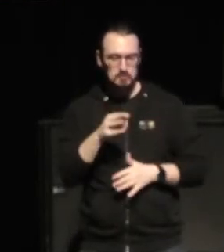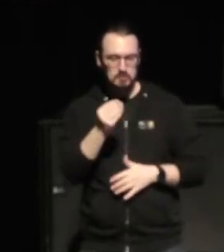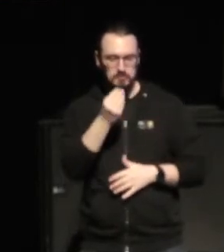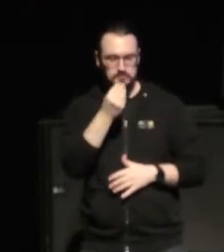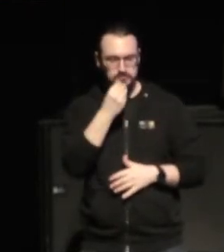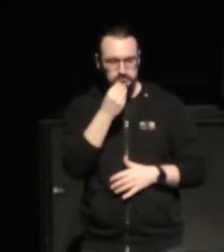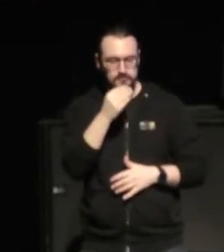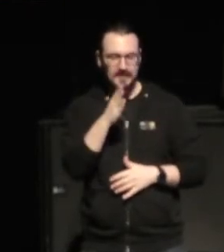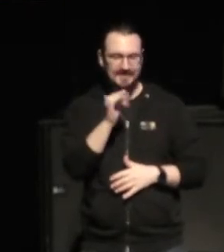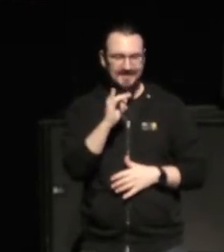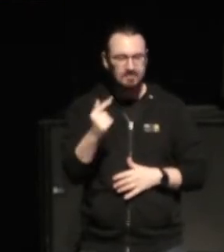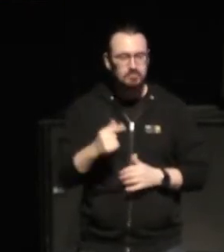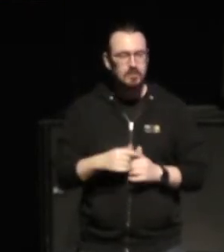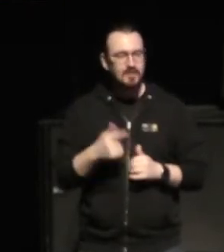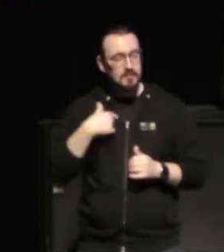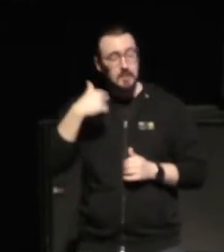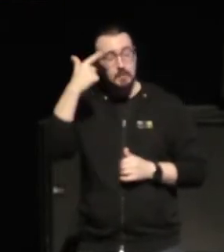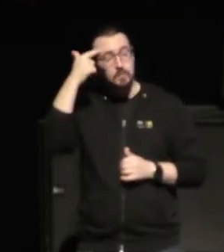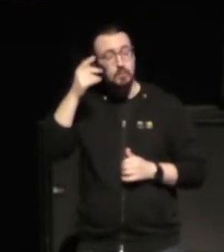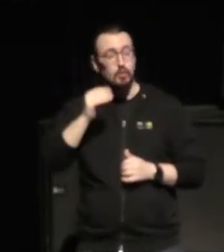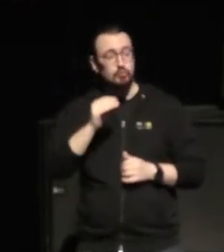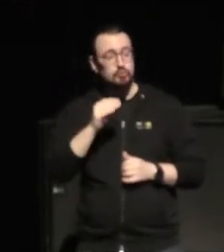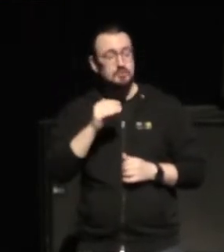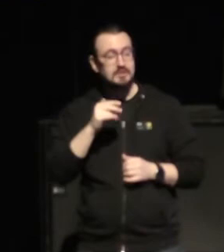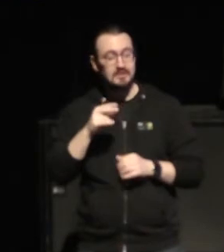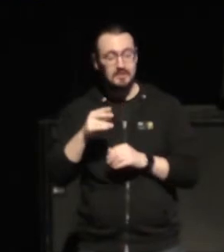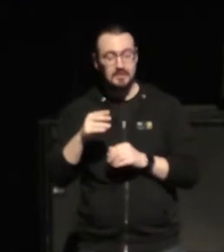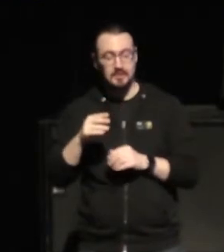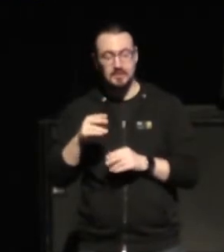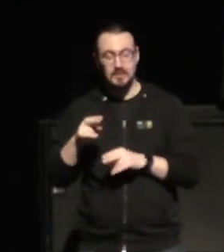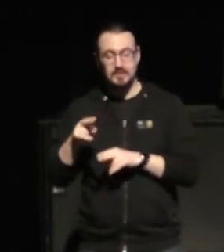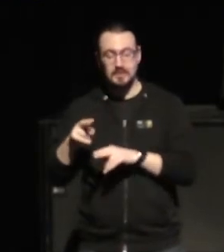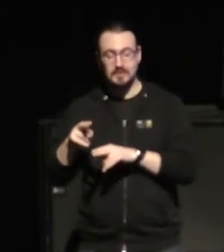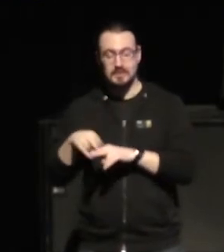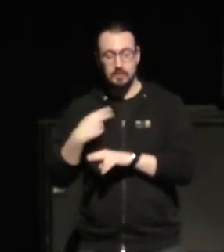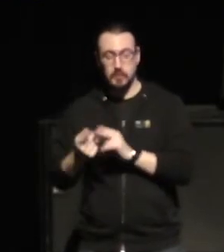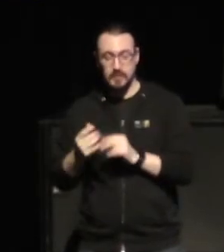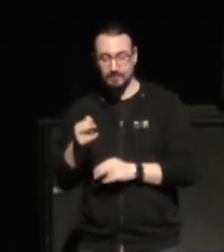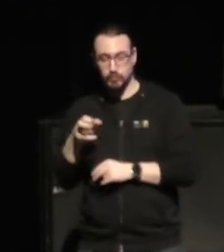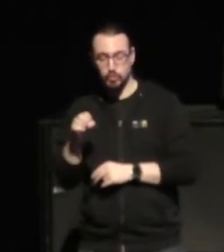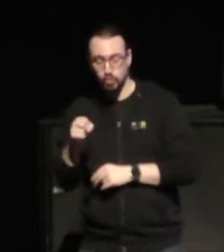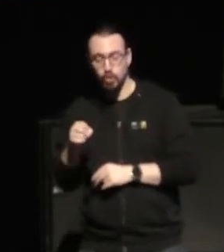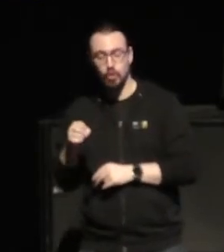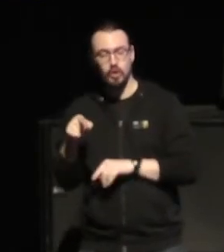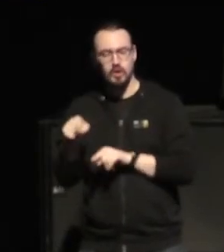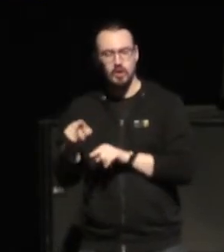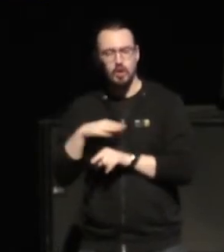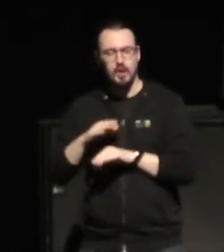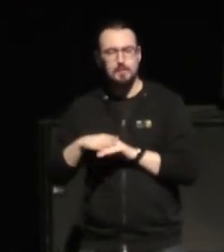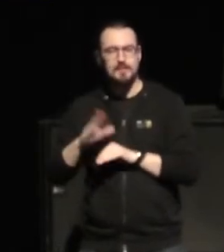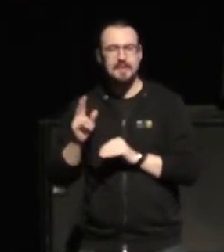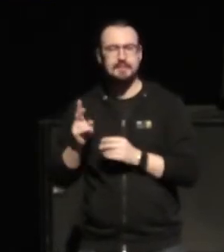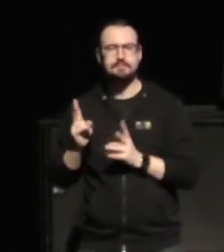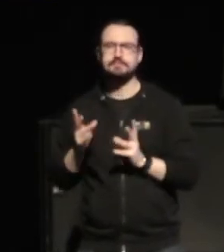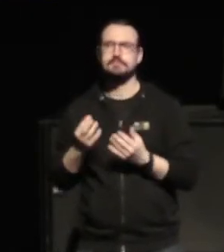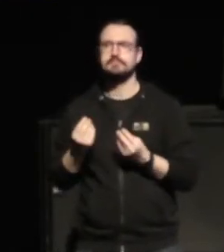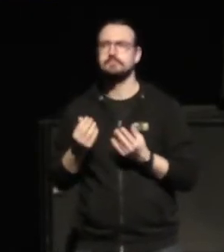know, and we do believe that the native seeds, they have much more,